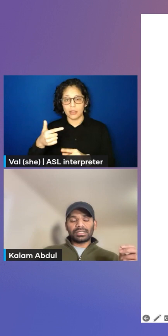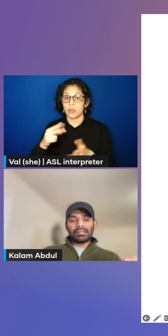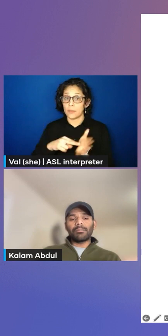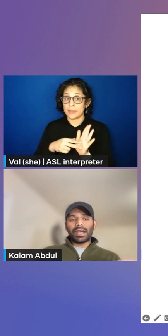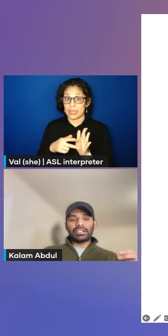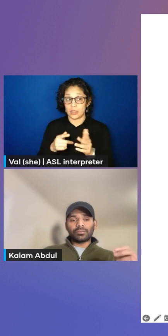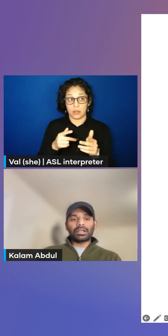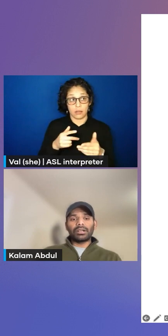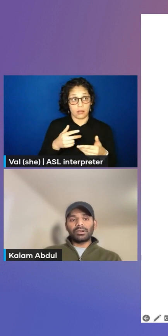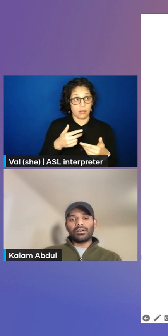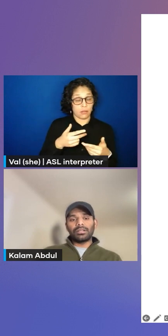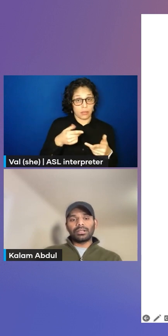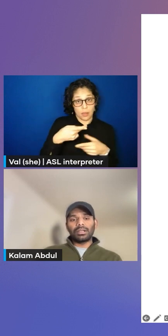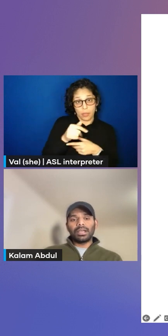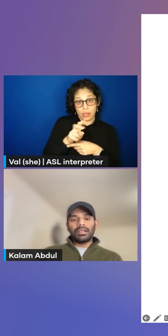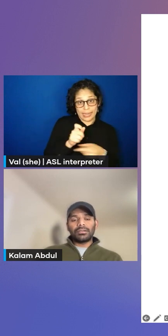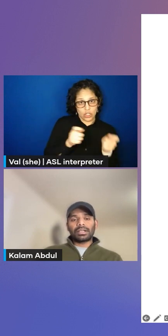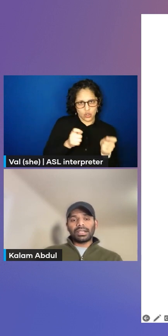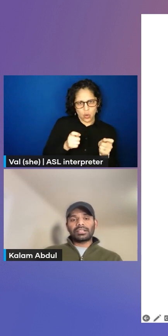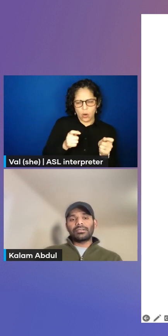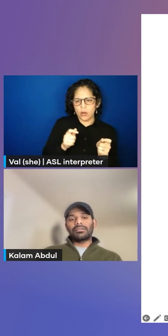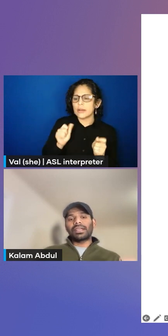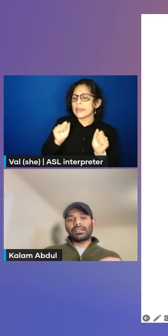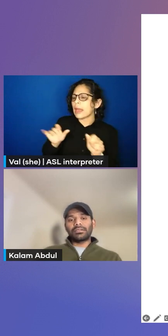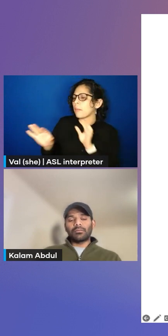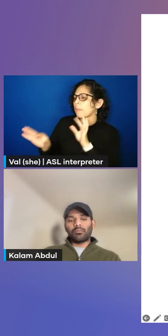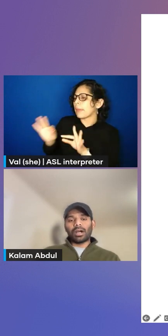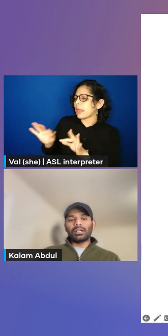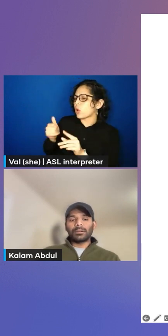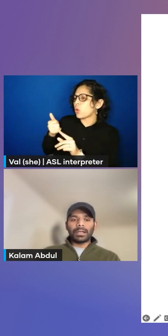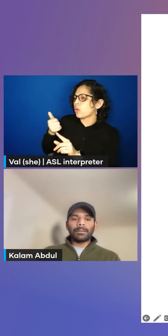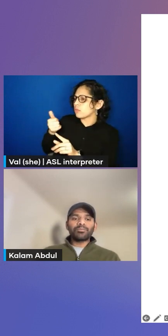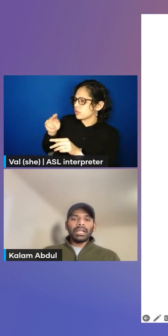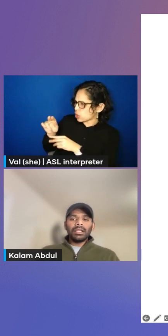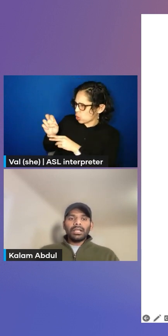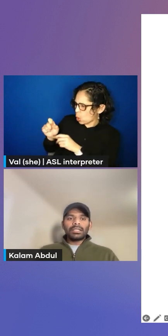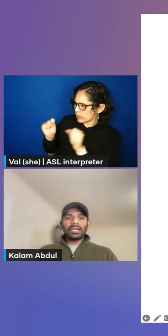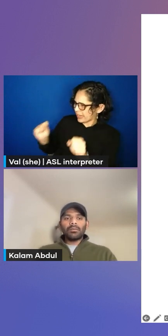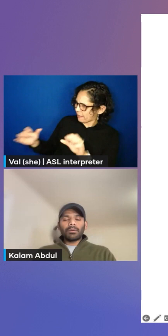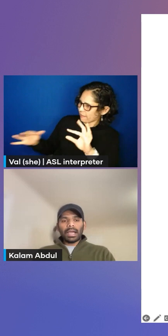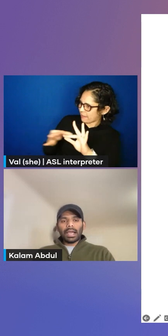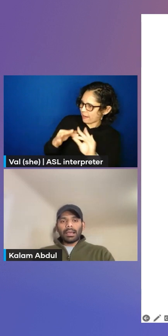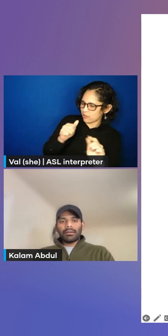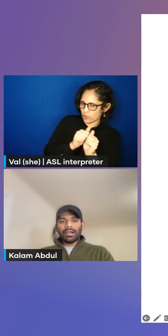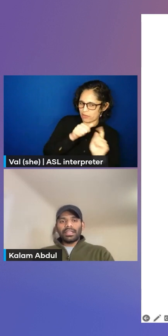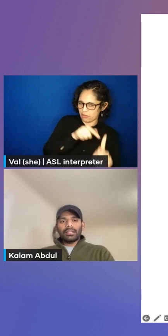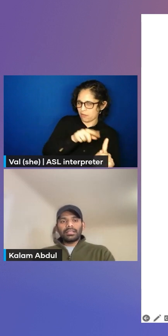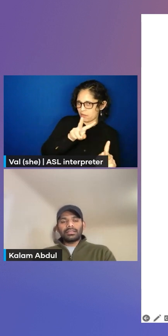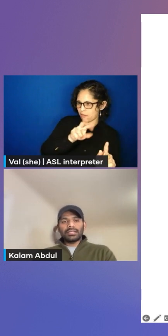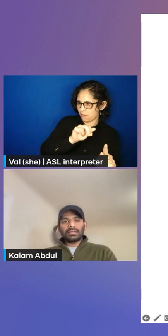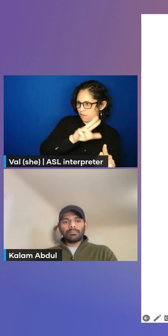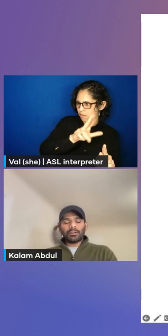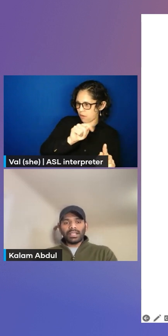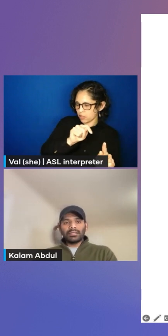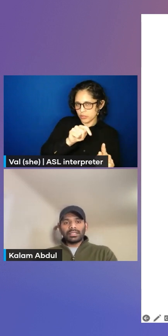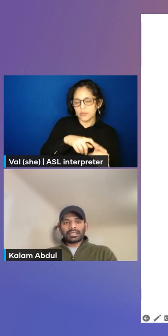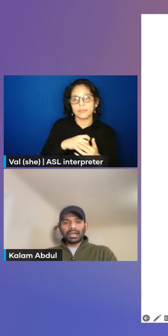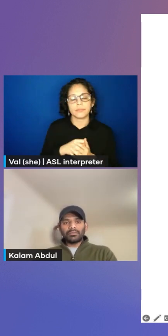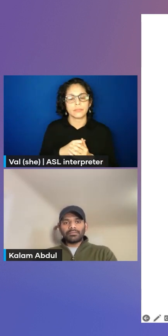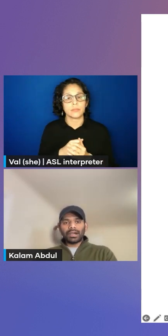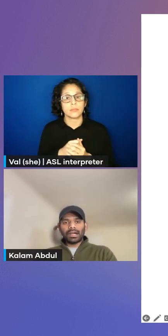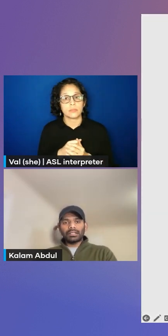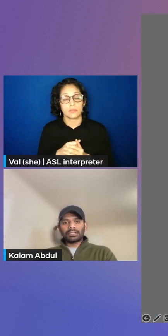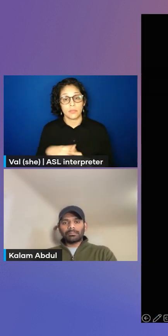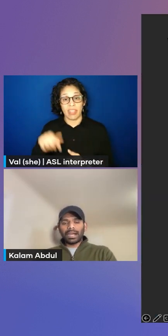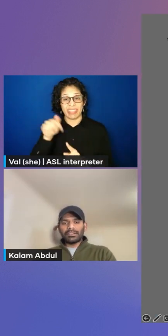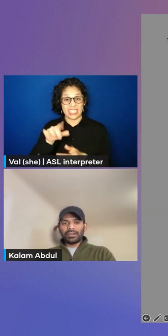which self-managed worker node to connect to get to the vault, right? So providing this